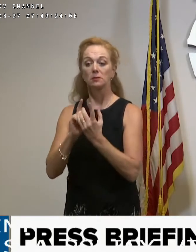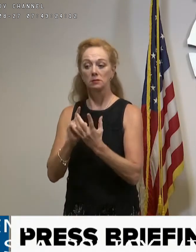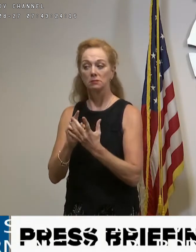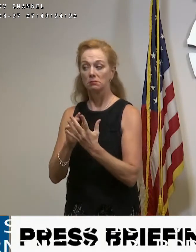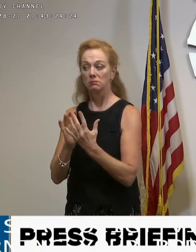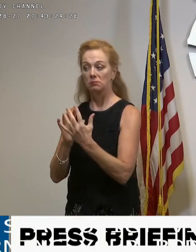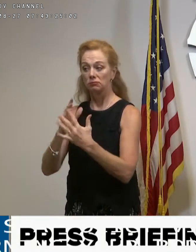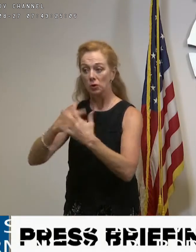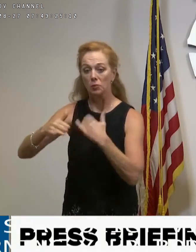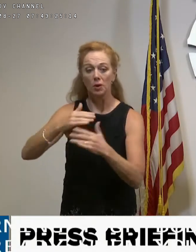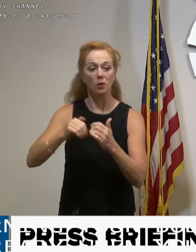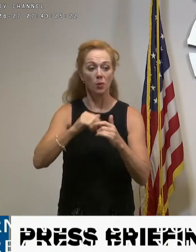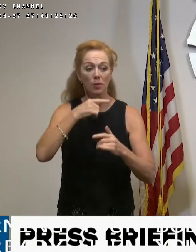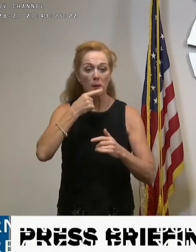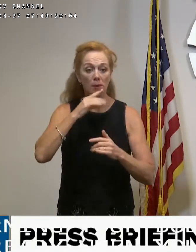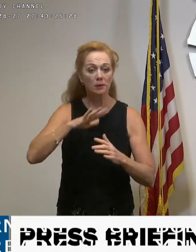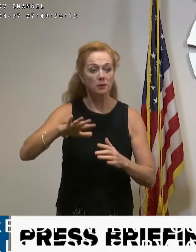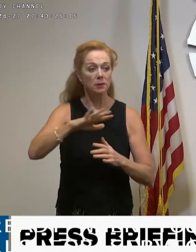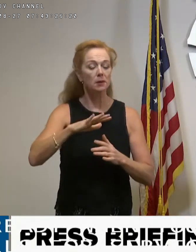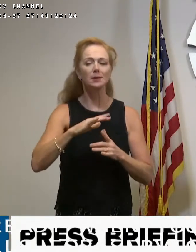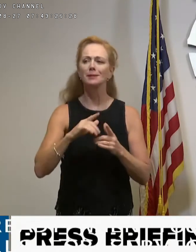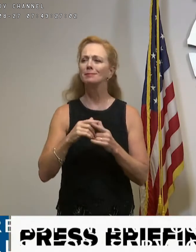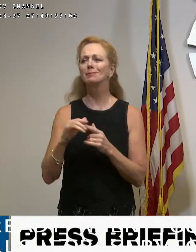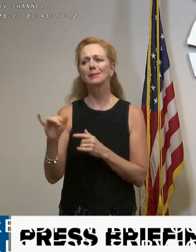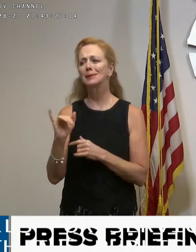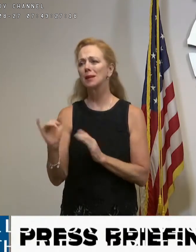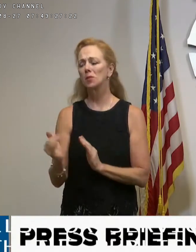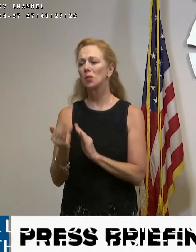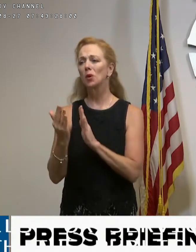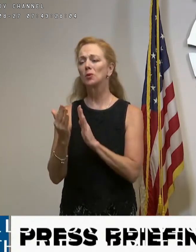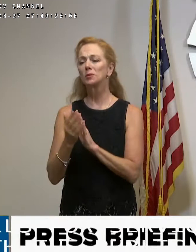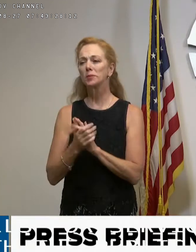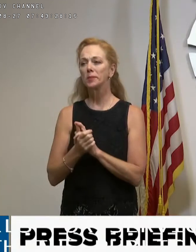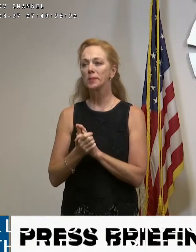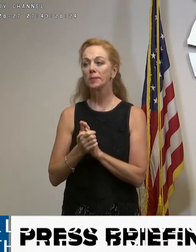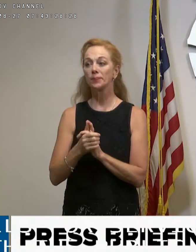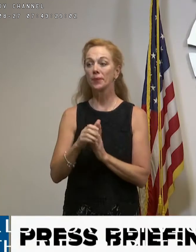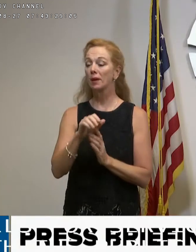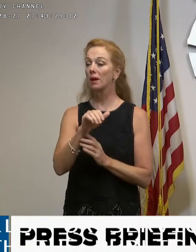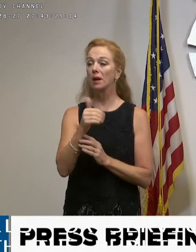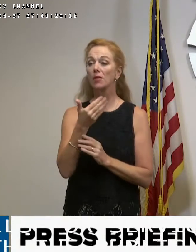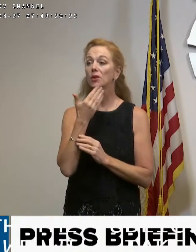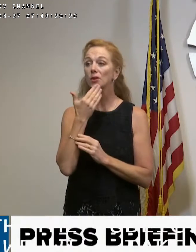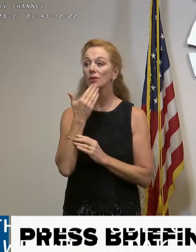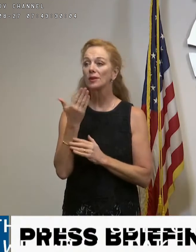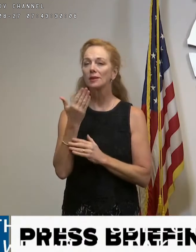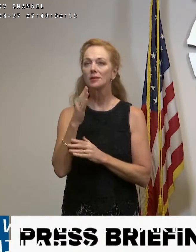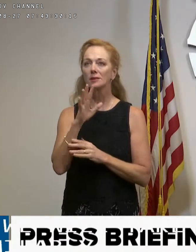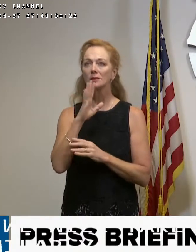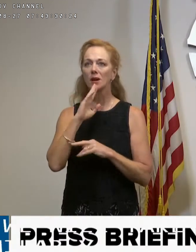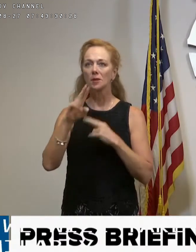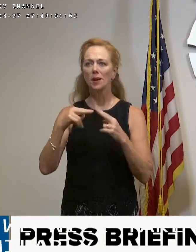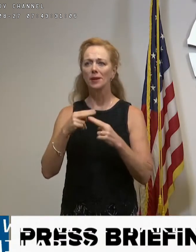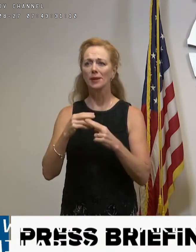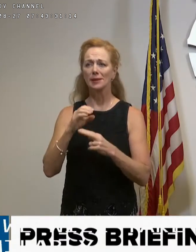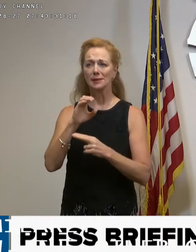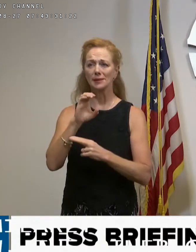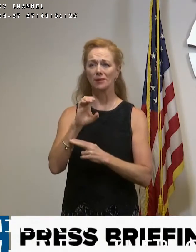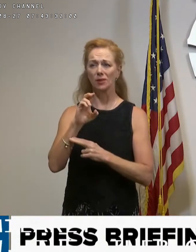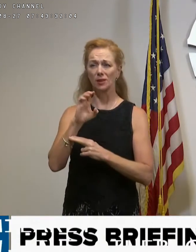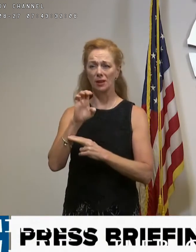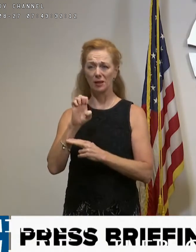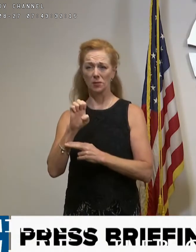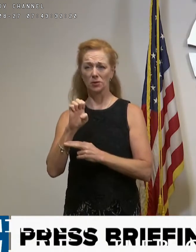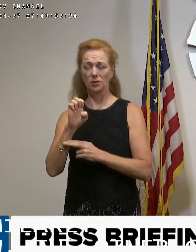public. So we would take that approach similarly. Now, the other good thing about it is when you talk about our civil